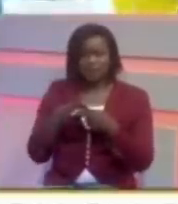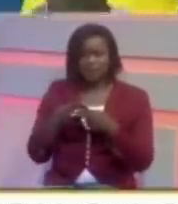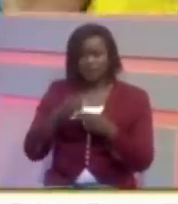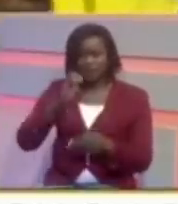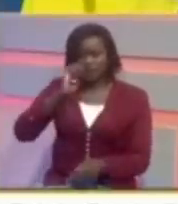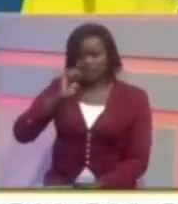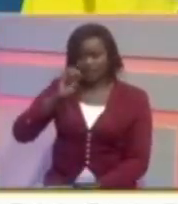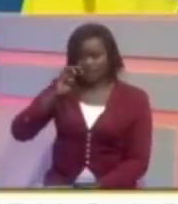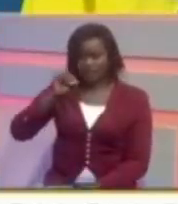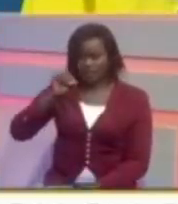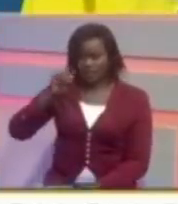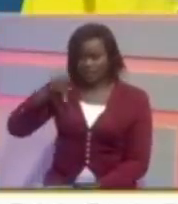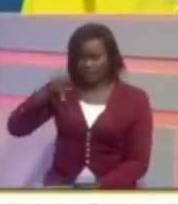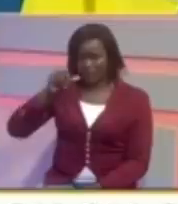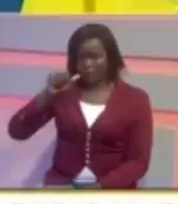all those.